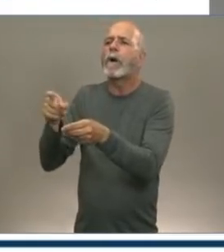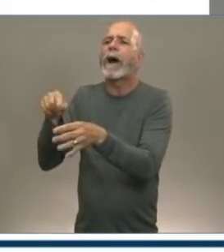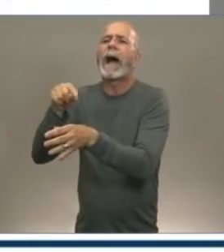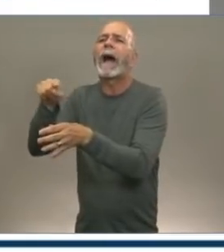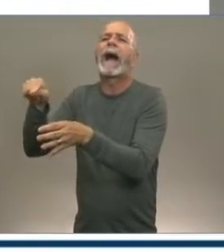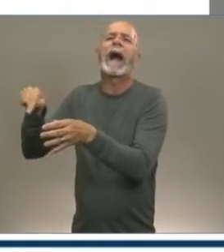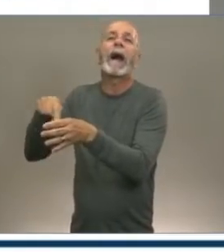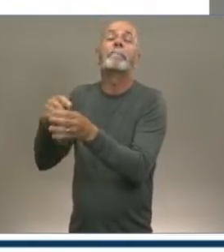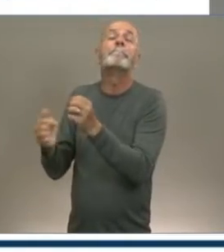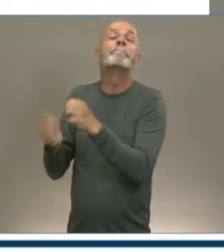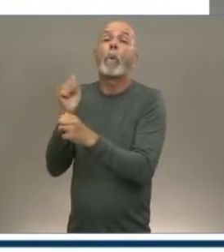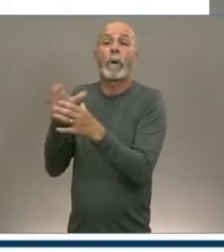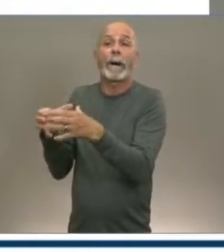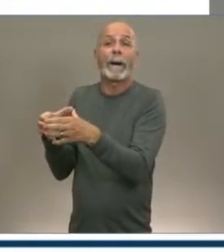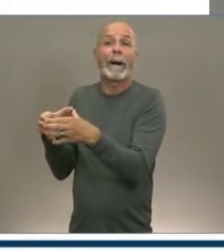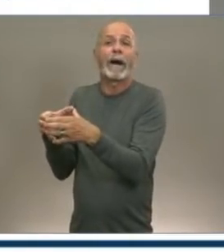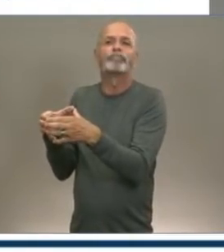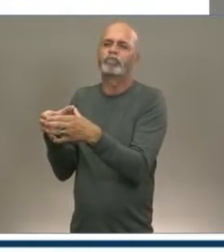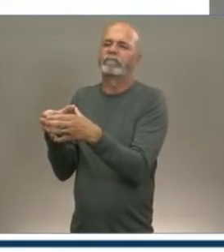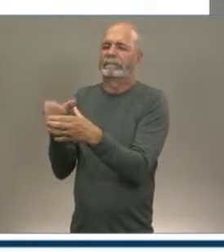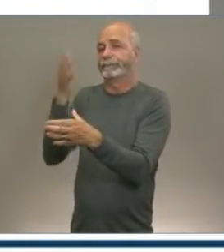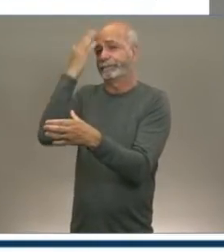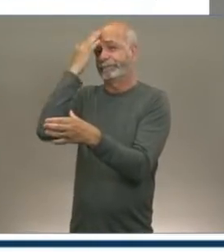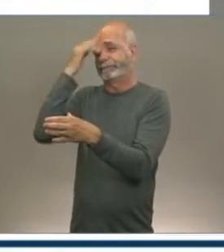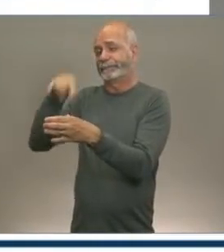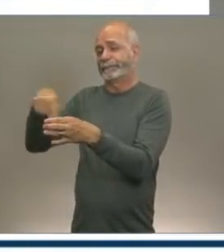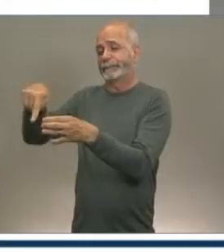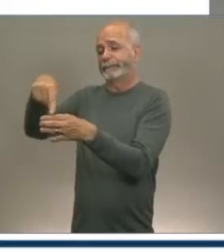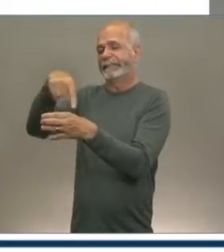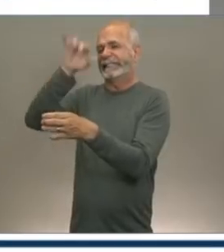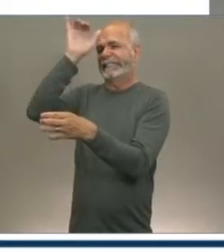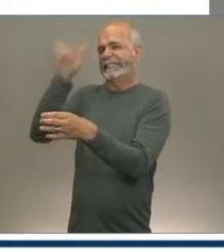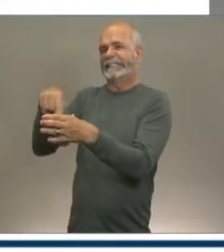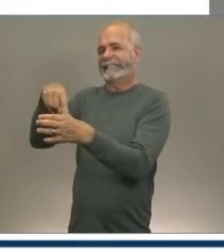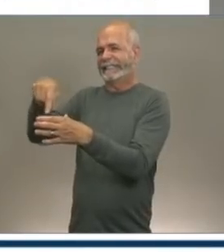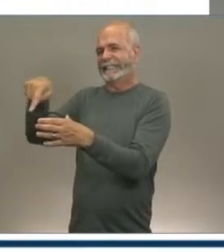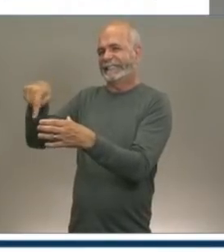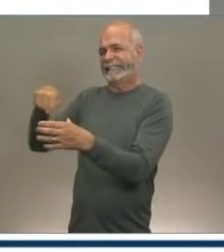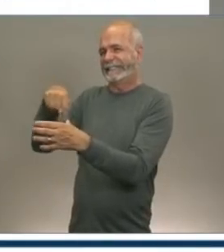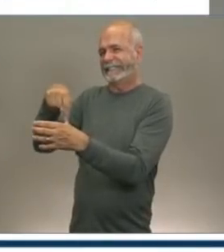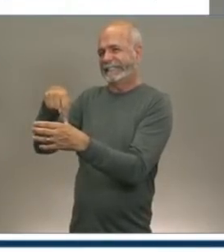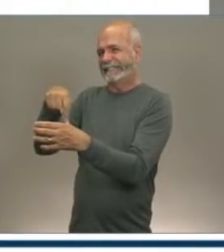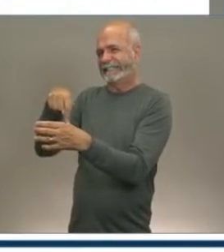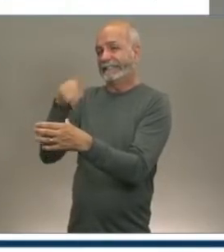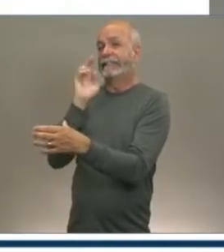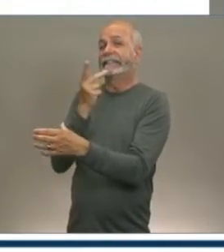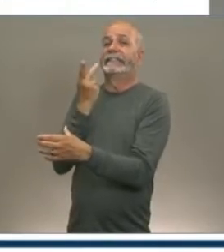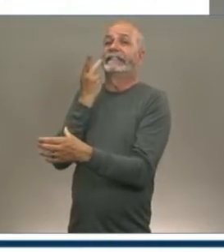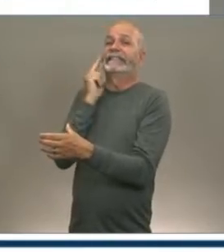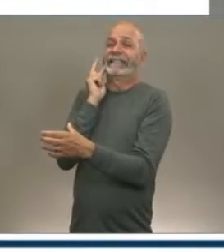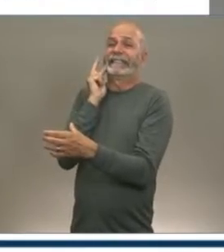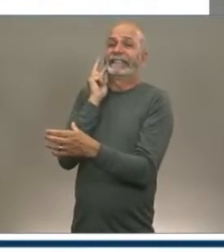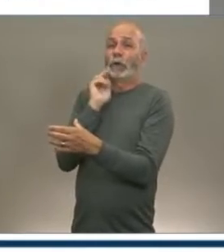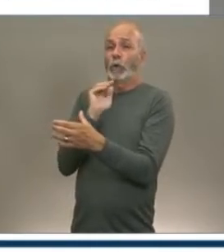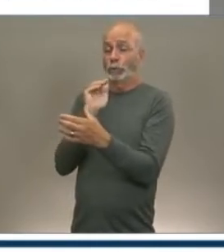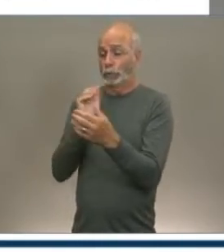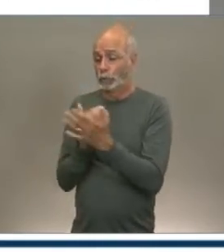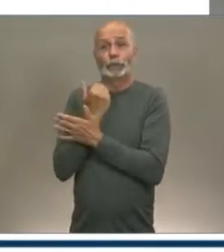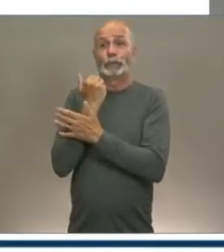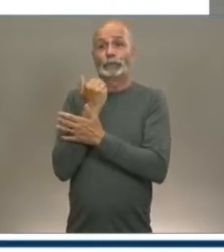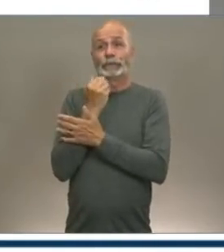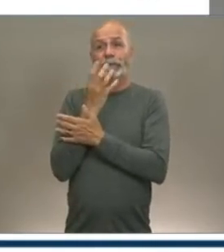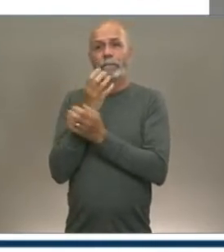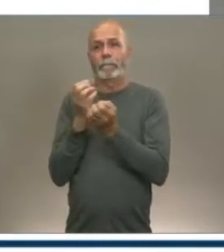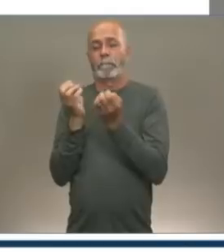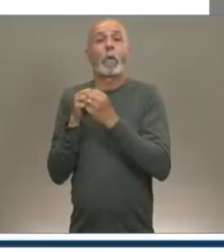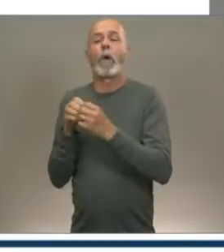they can. I will note that in the last few days, our newer cases are having more contacts. This